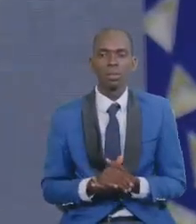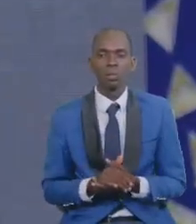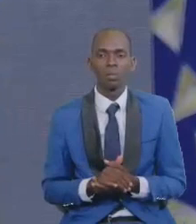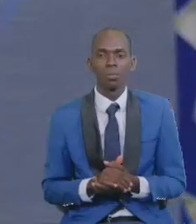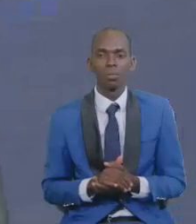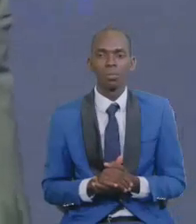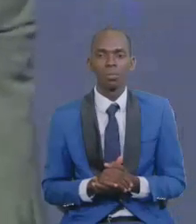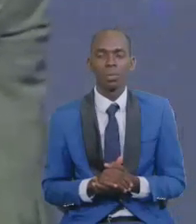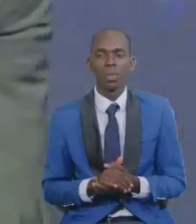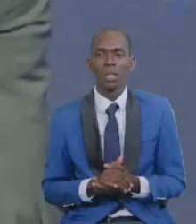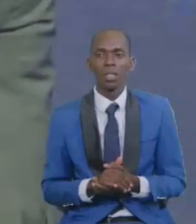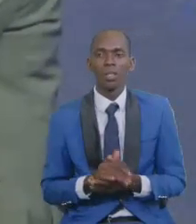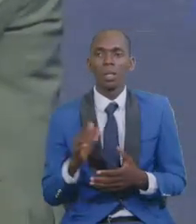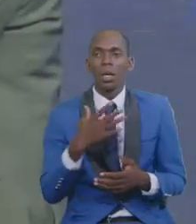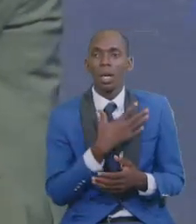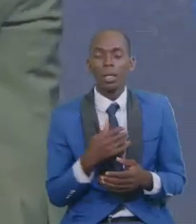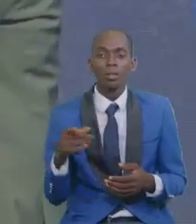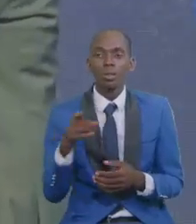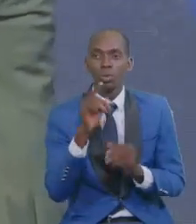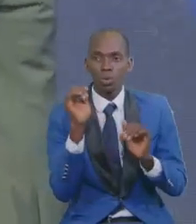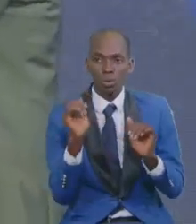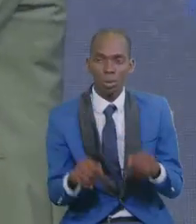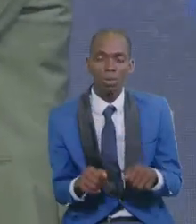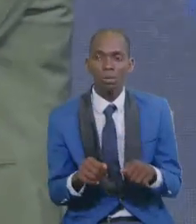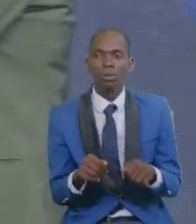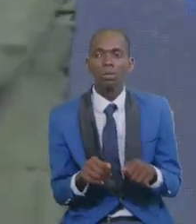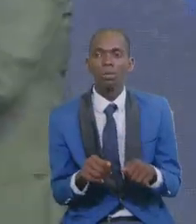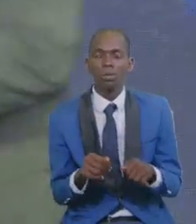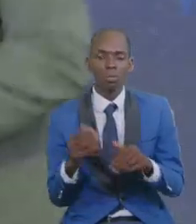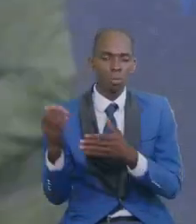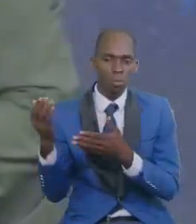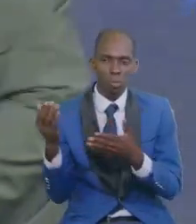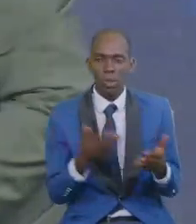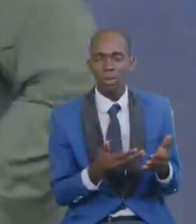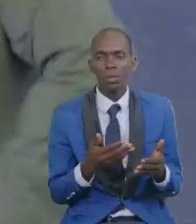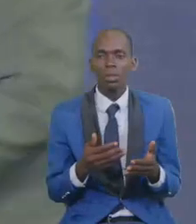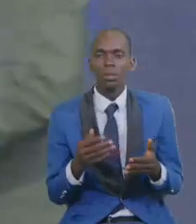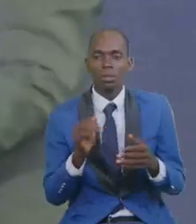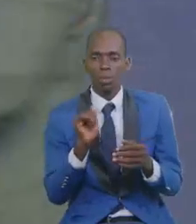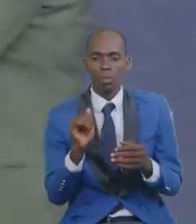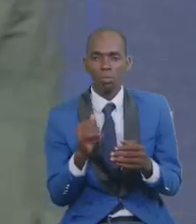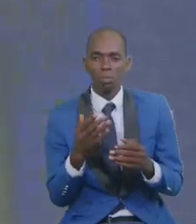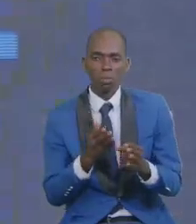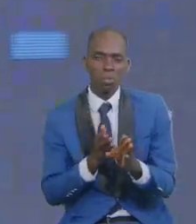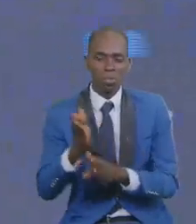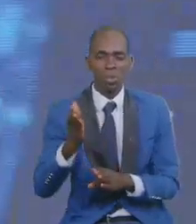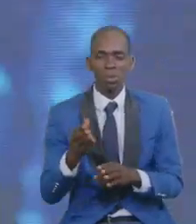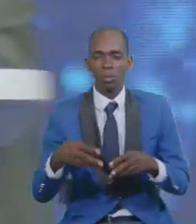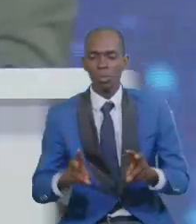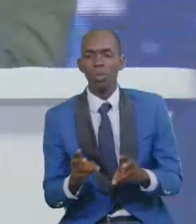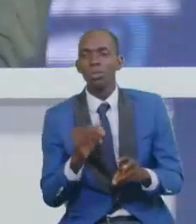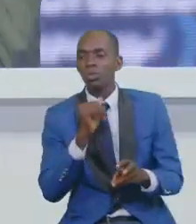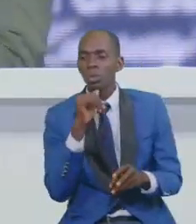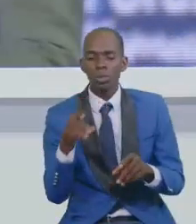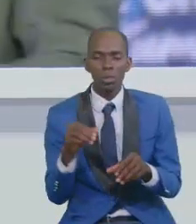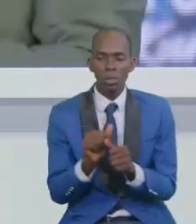And you can deal and you can draw a straight line, not a crooked line, as you are plowing.